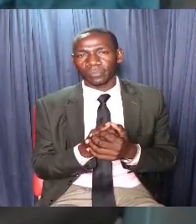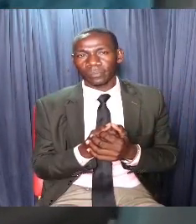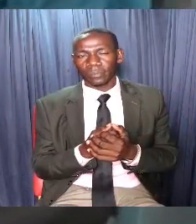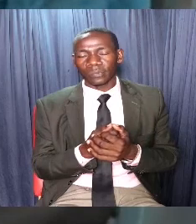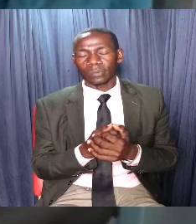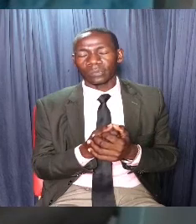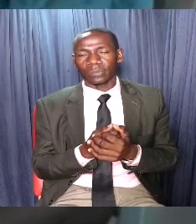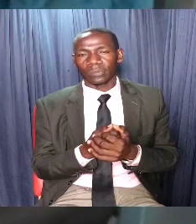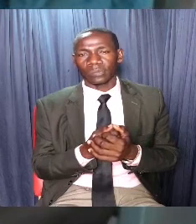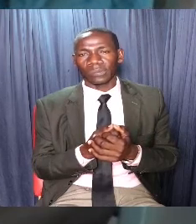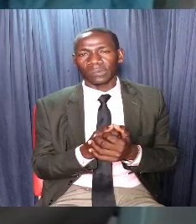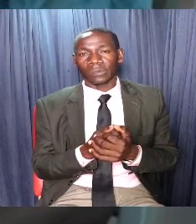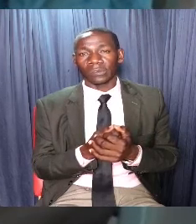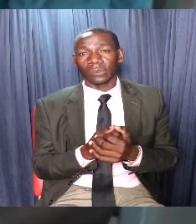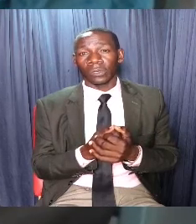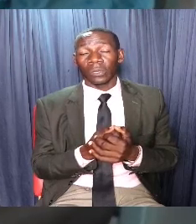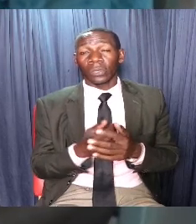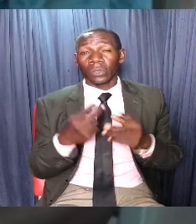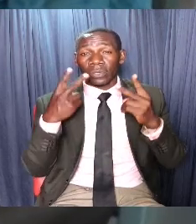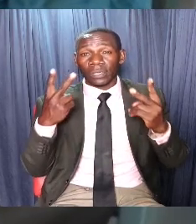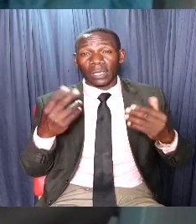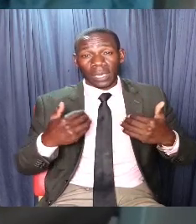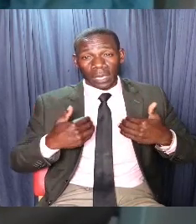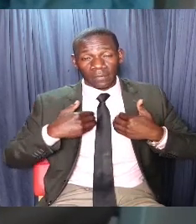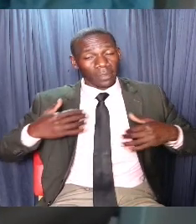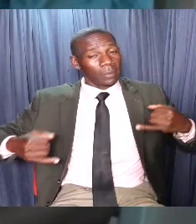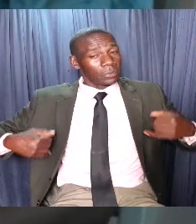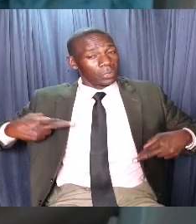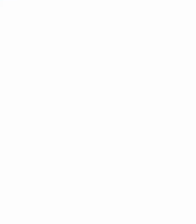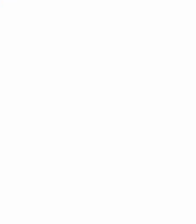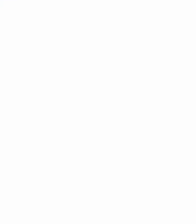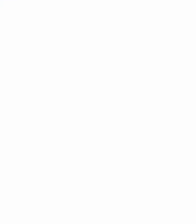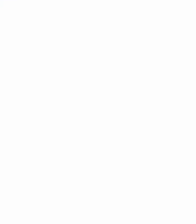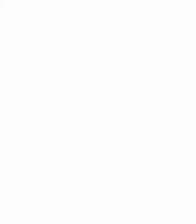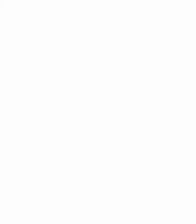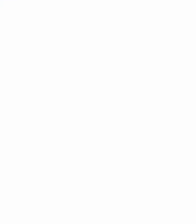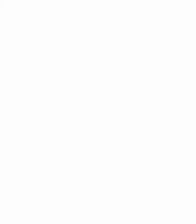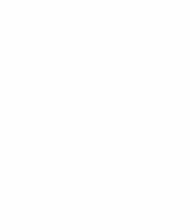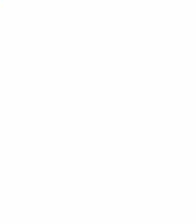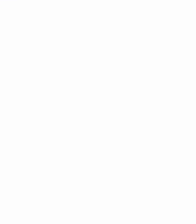Basi utajikuta una furaha sasa. So you'll find yourself cheerful every time.